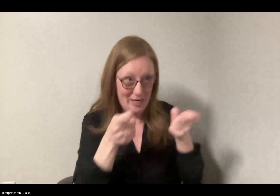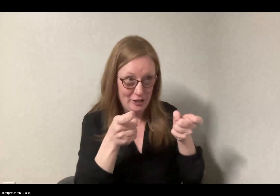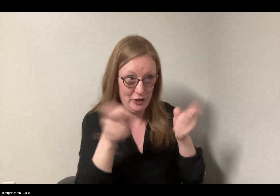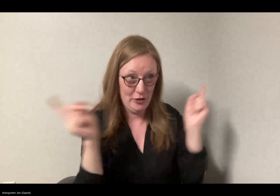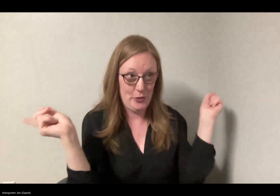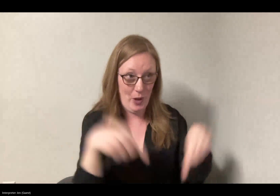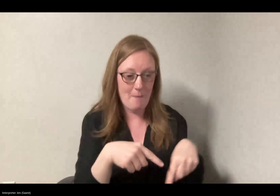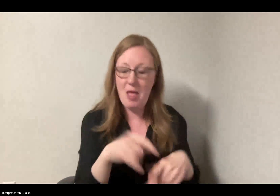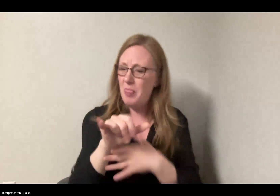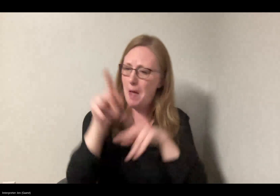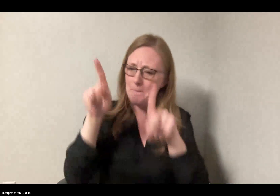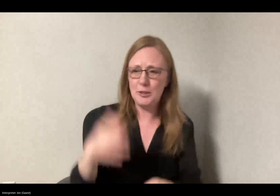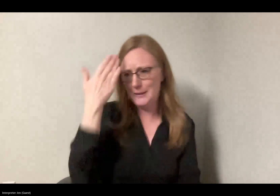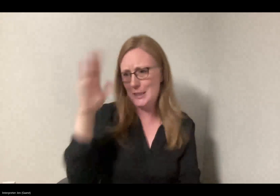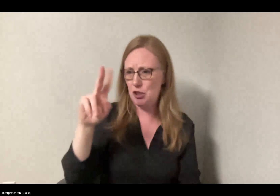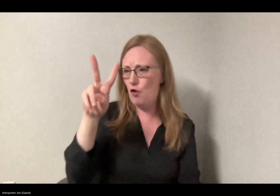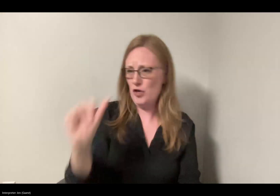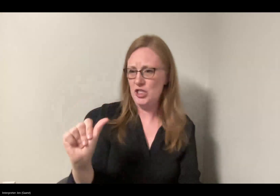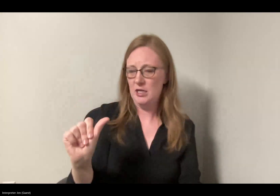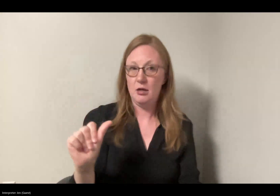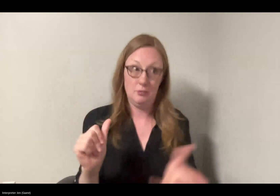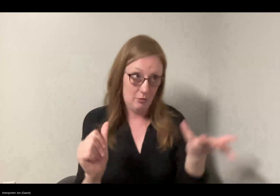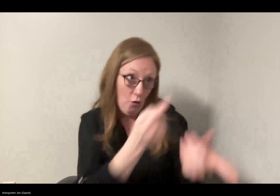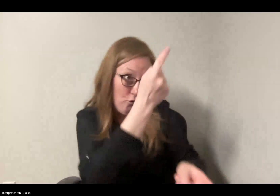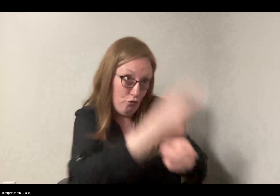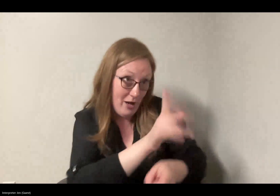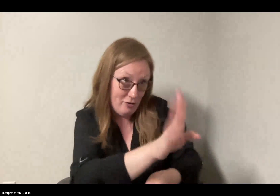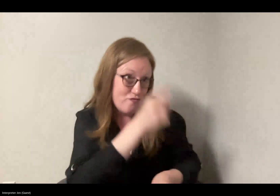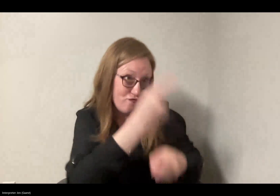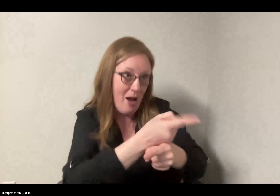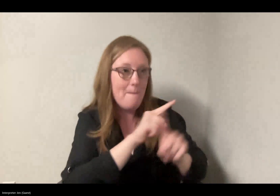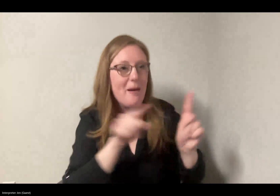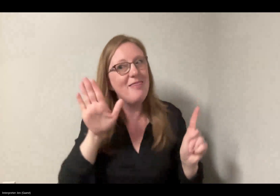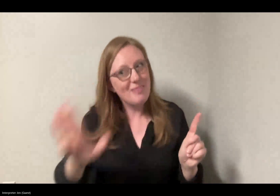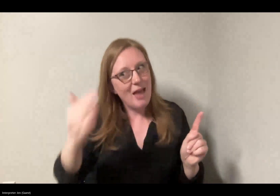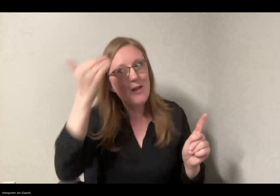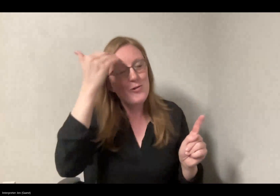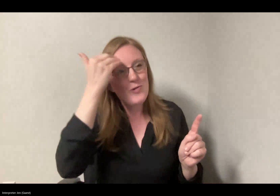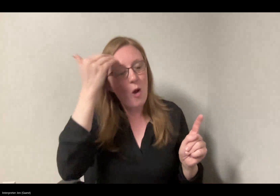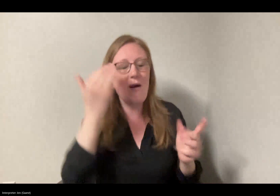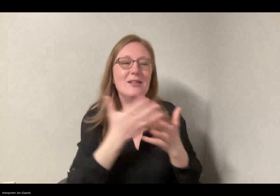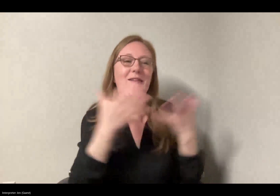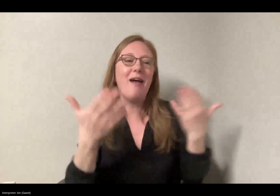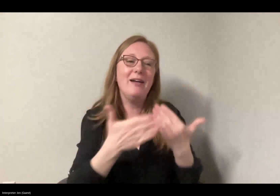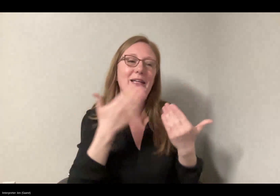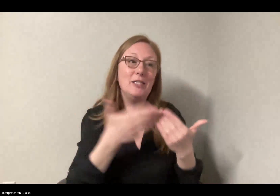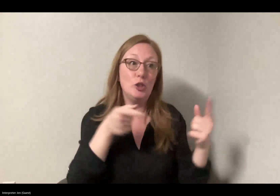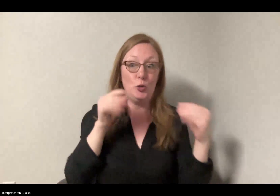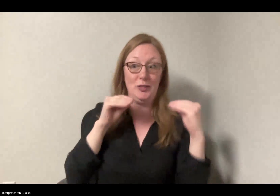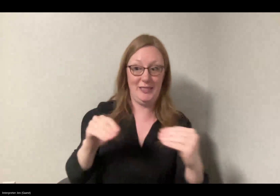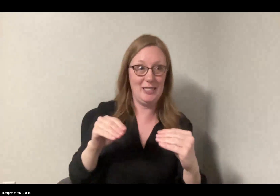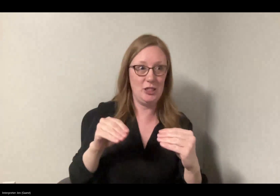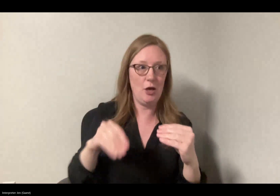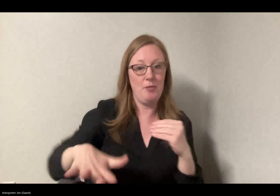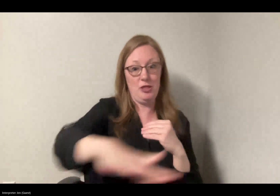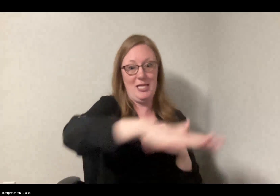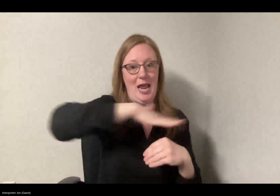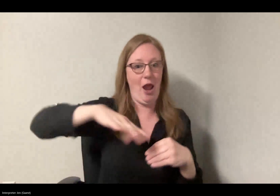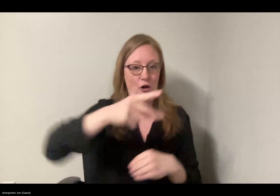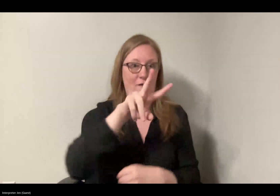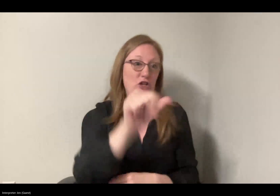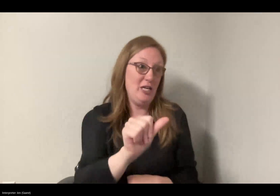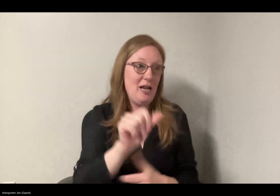that person doesn't know Virginia. Right. Well, that's true, but they know. It's a lot easier to teach them the geography of